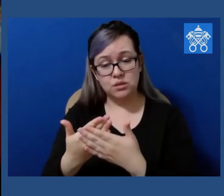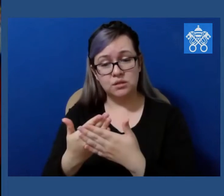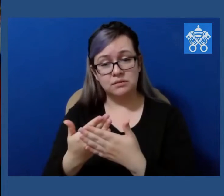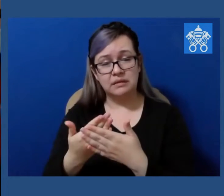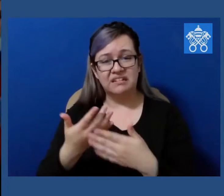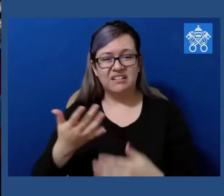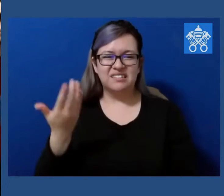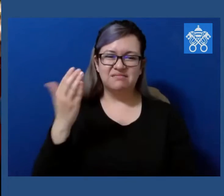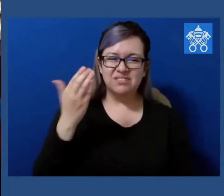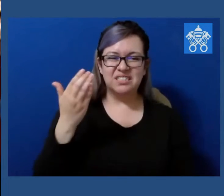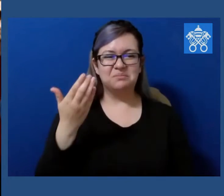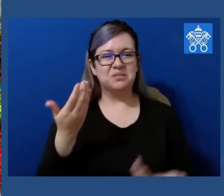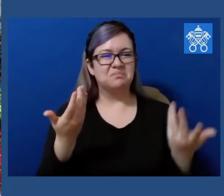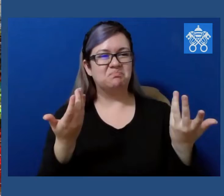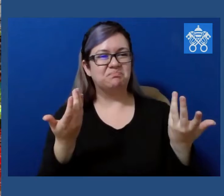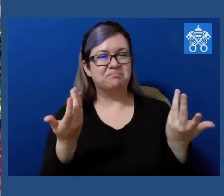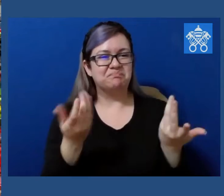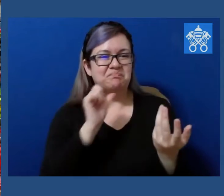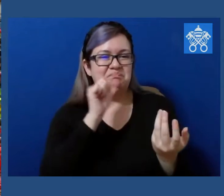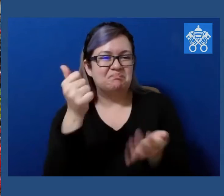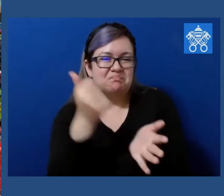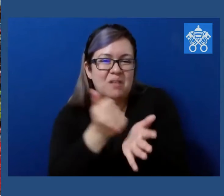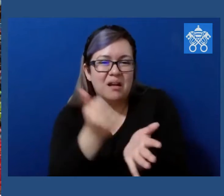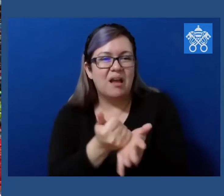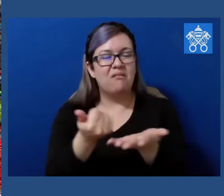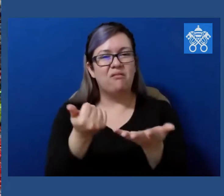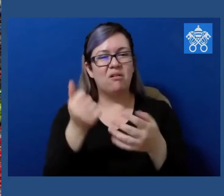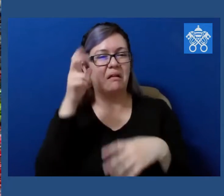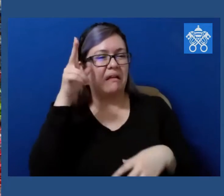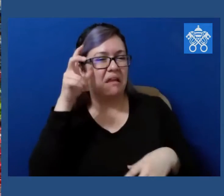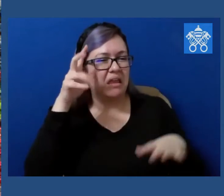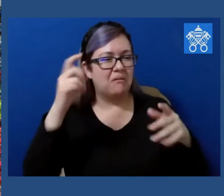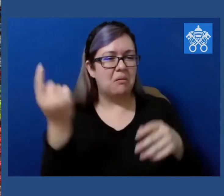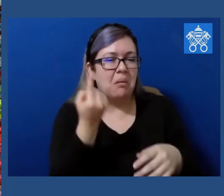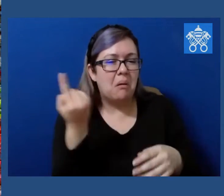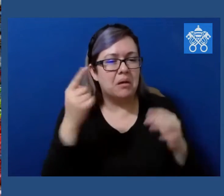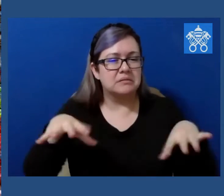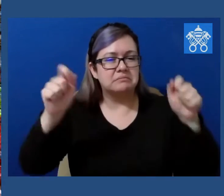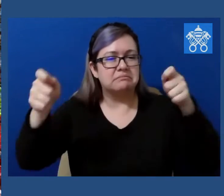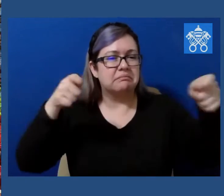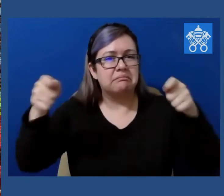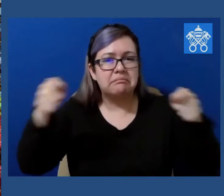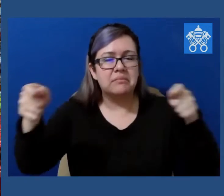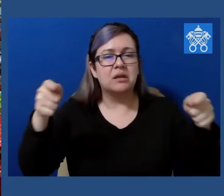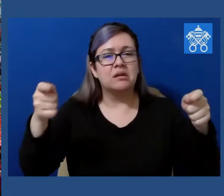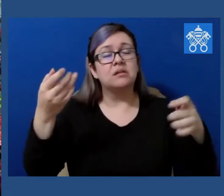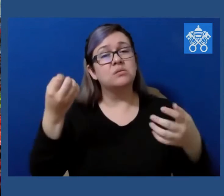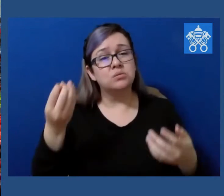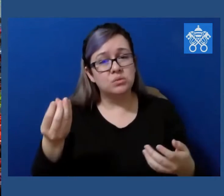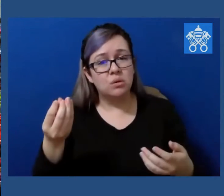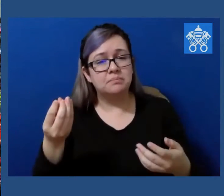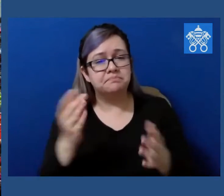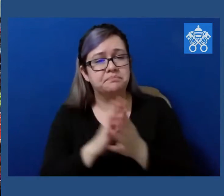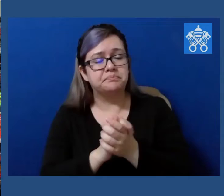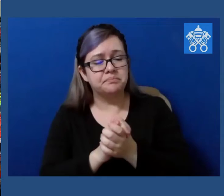good can seem useless in a world where evil seems to rule. So after his